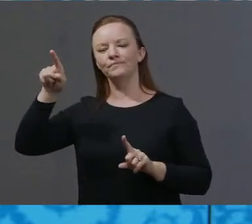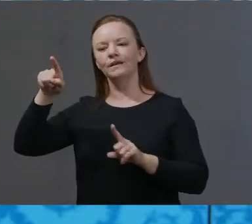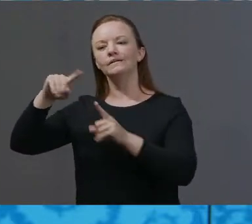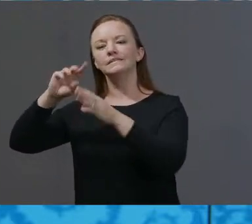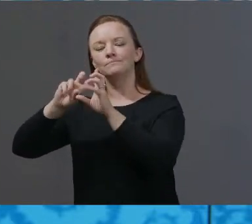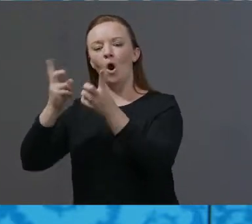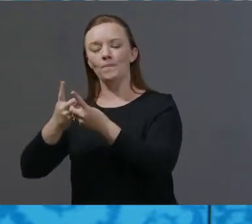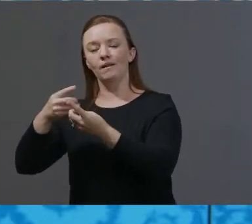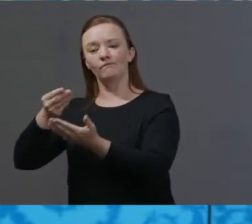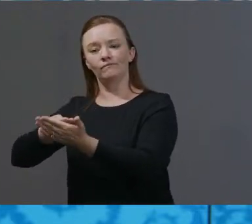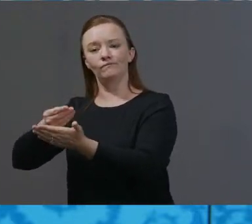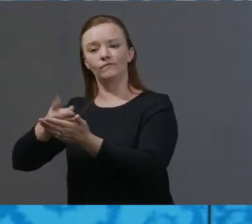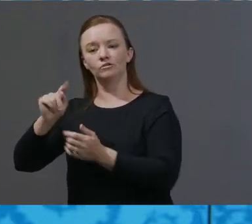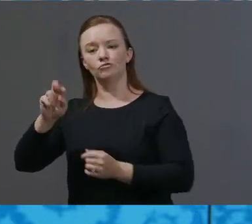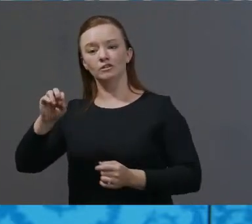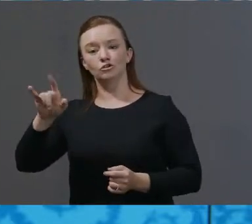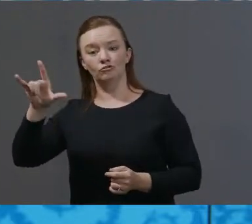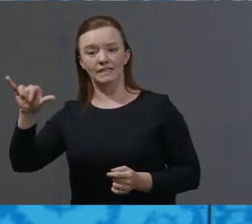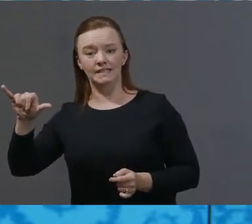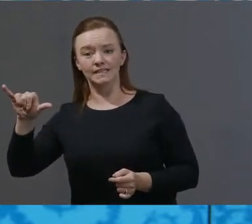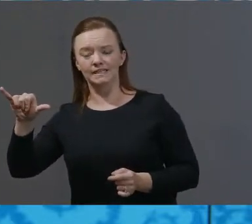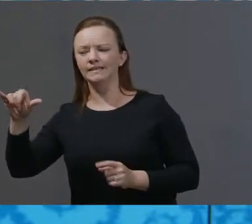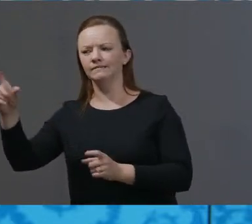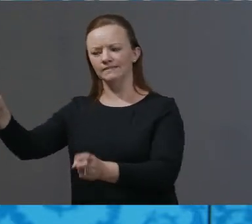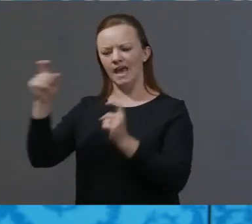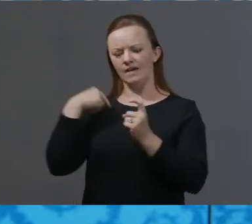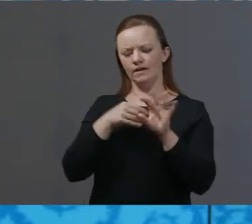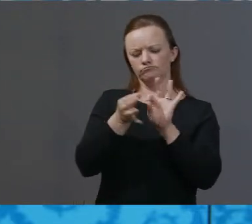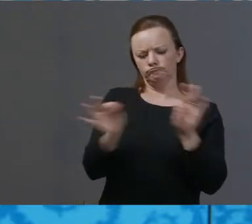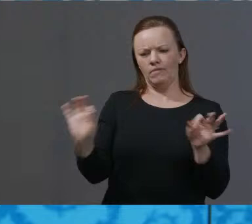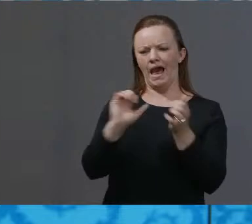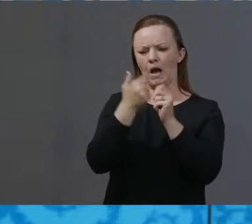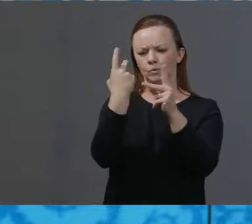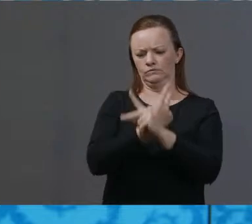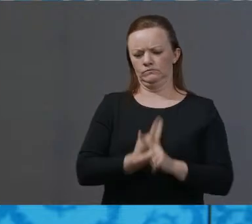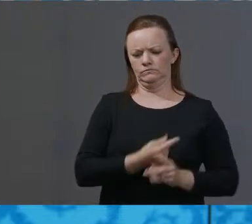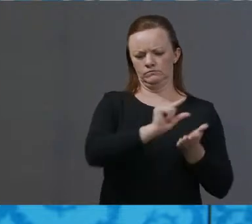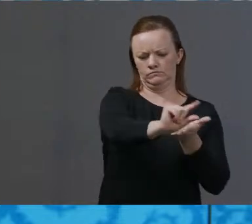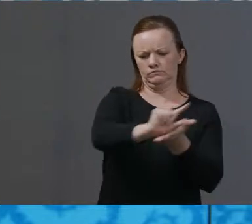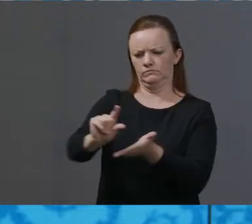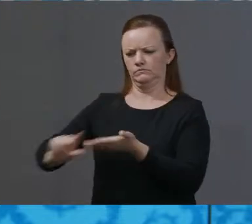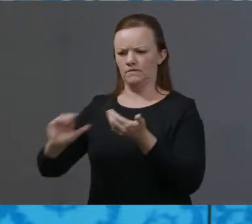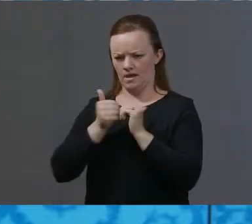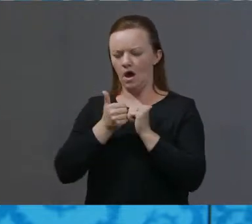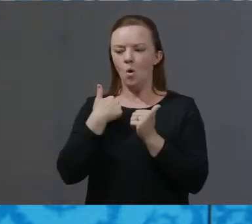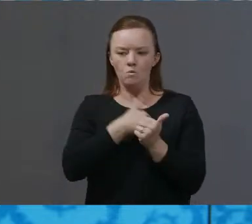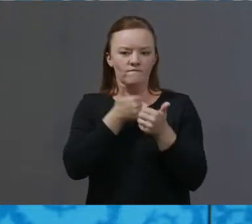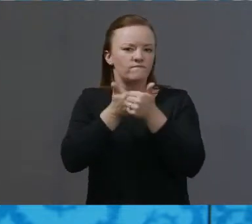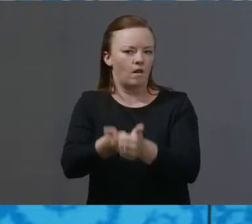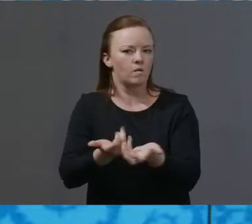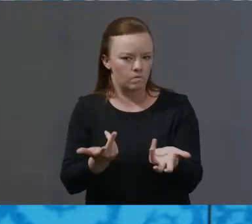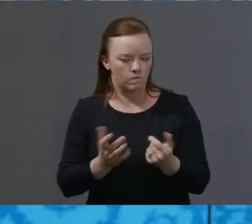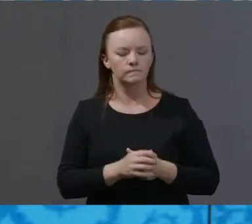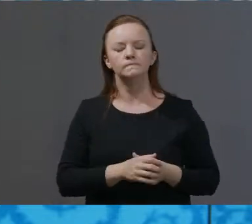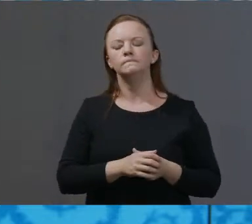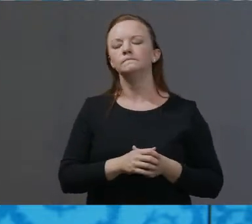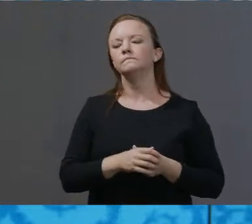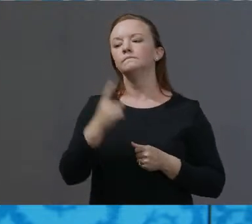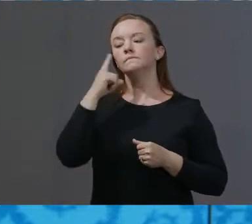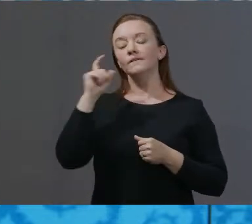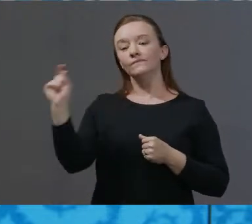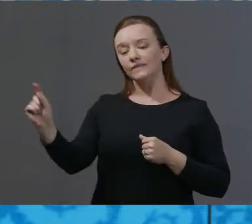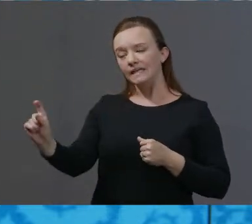every municipality outside of the largest municipalities. So I think Phoenix,